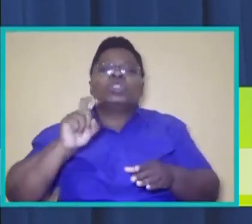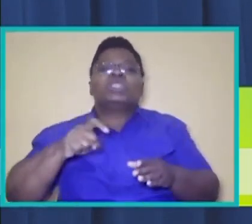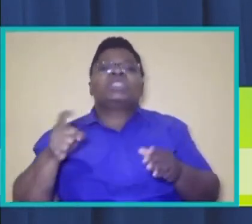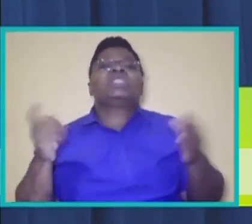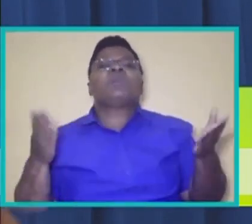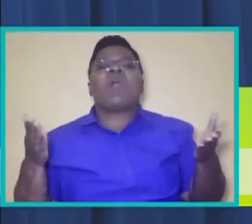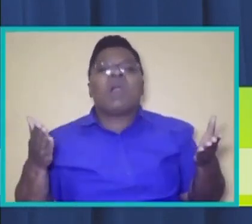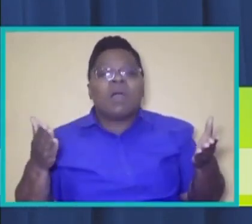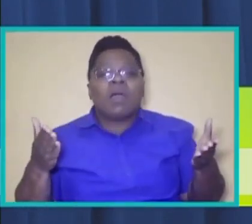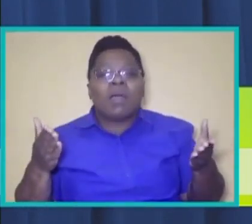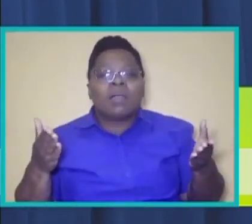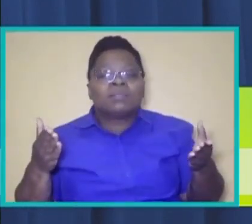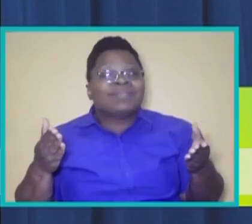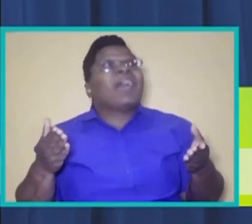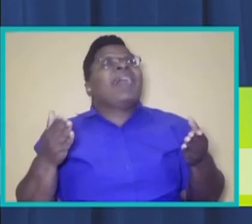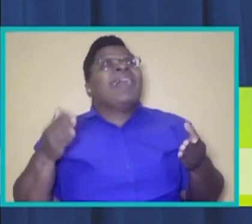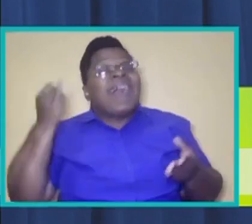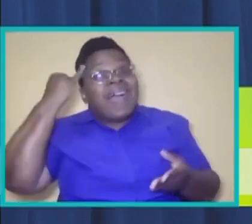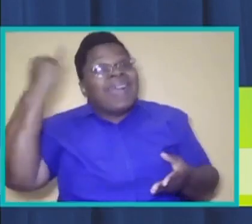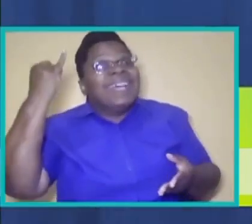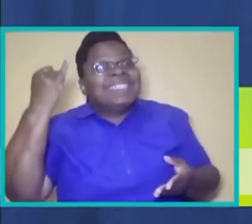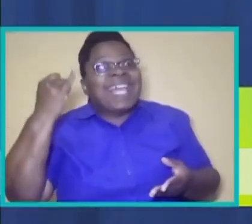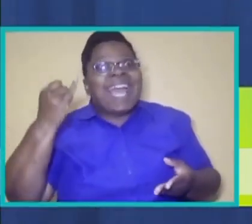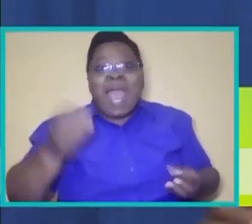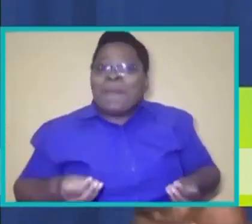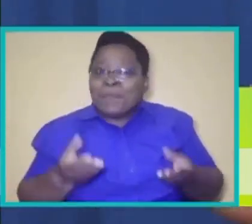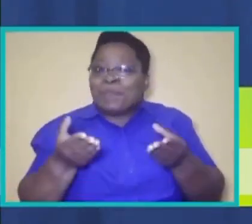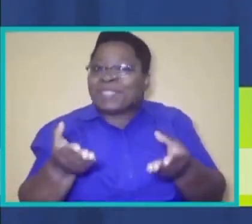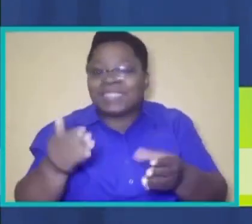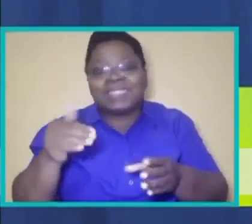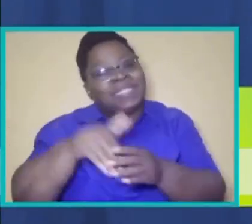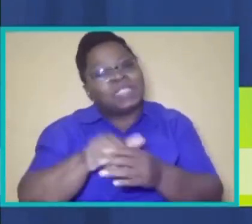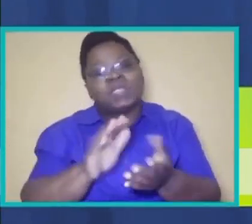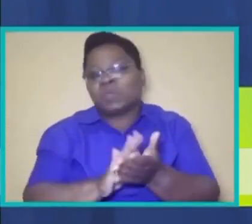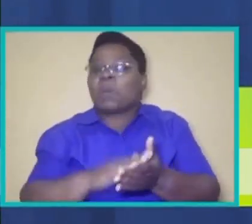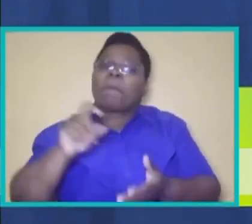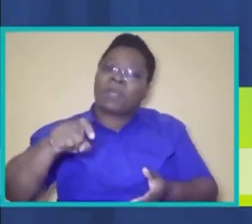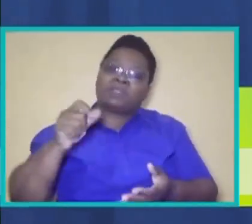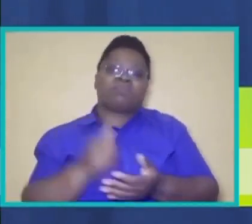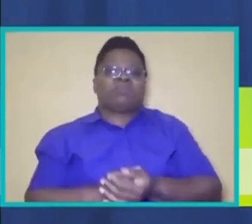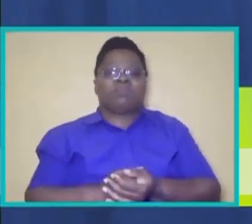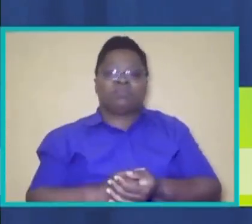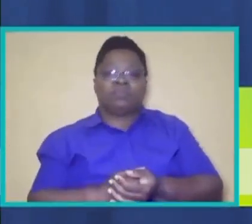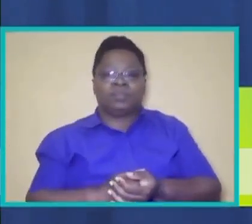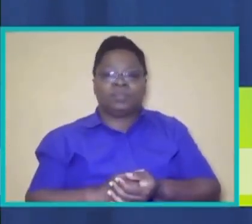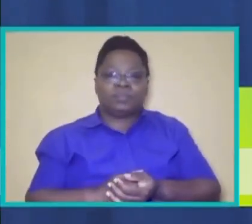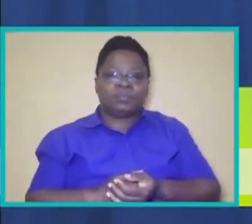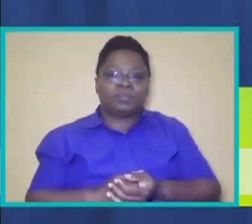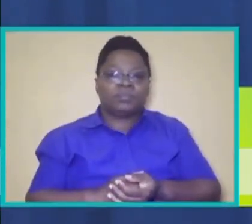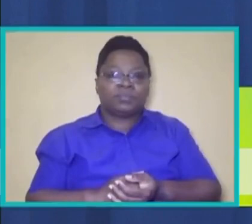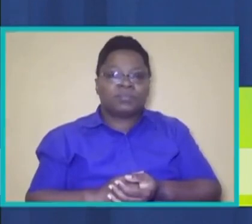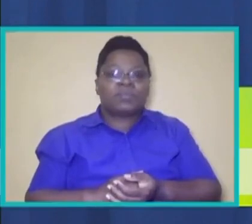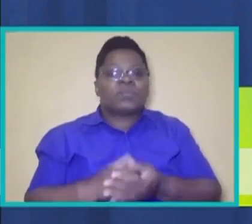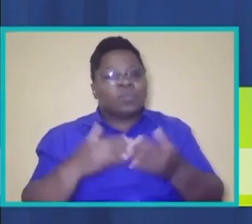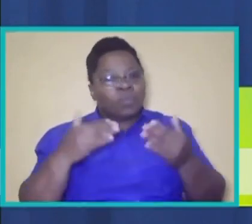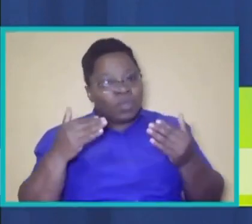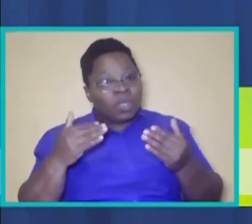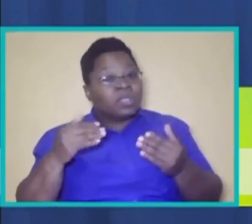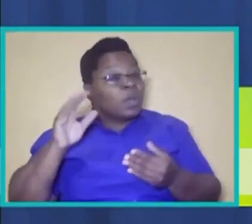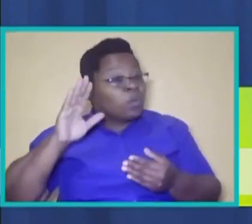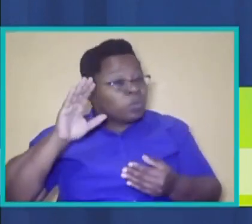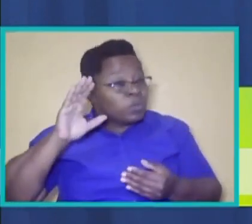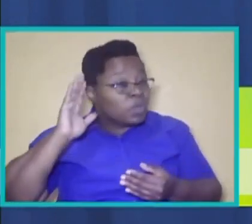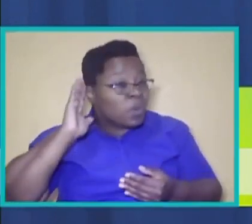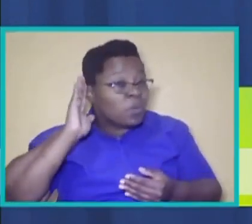need. But I'm glad that, and just before you come to that, we'll come back to that after the break, because that also reminds me of